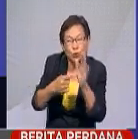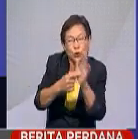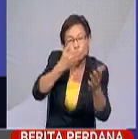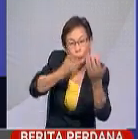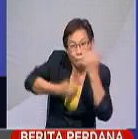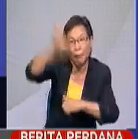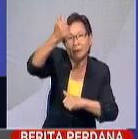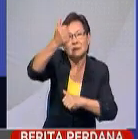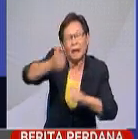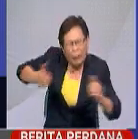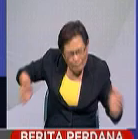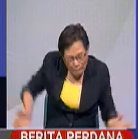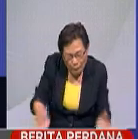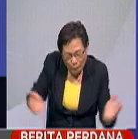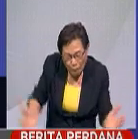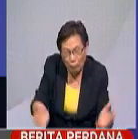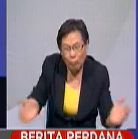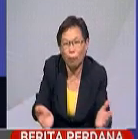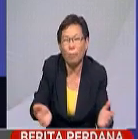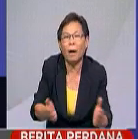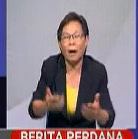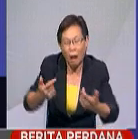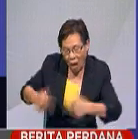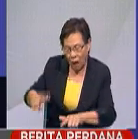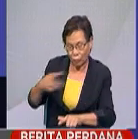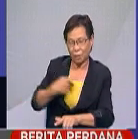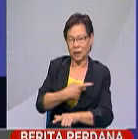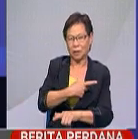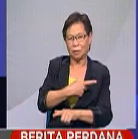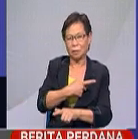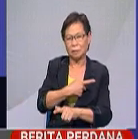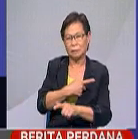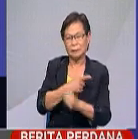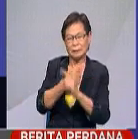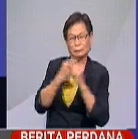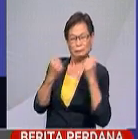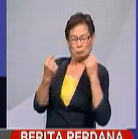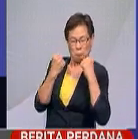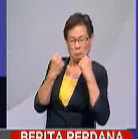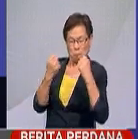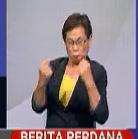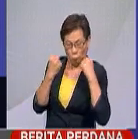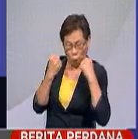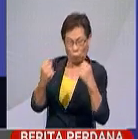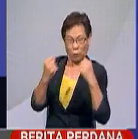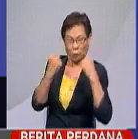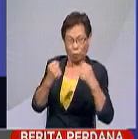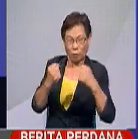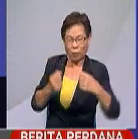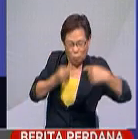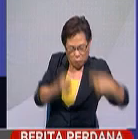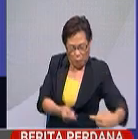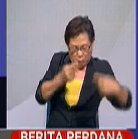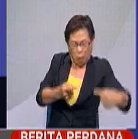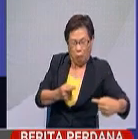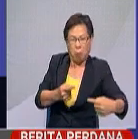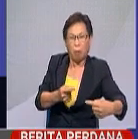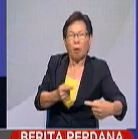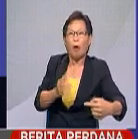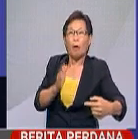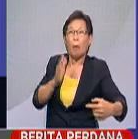and push boundaries that will allow us to stay resilient and stride forward